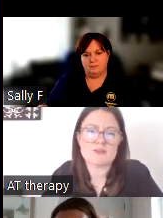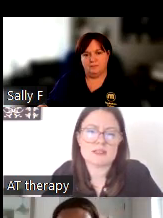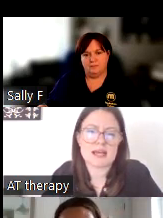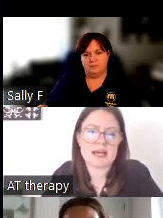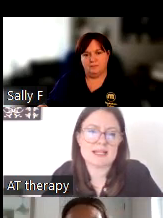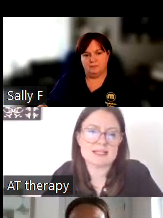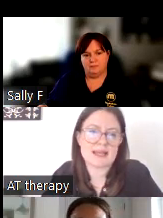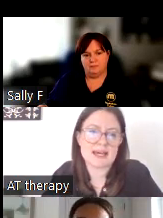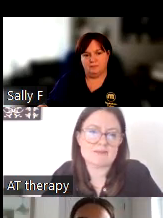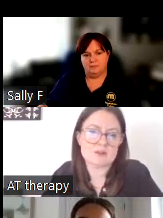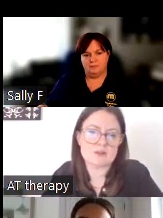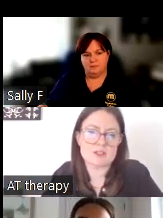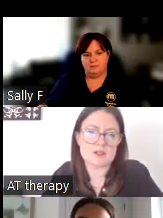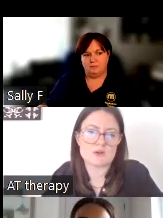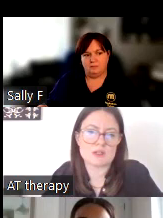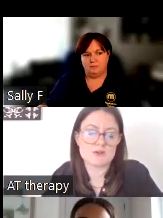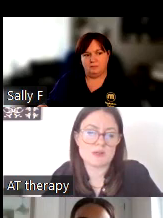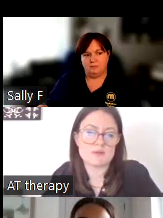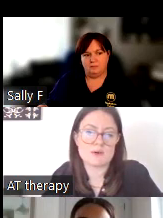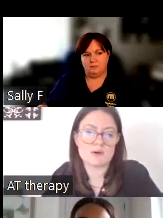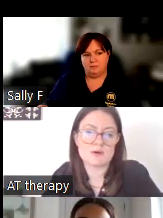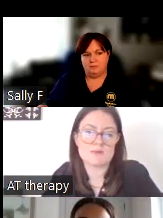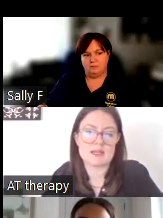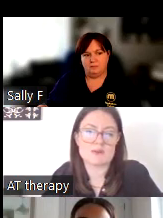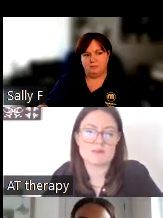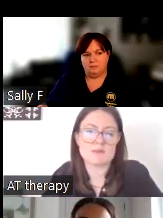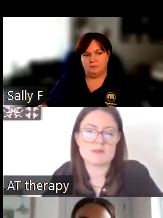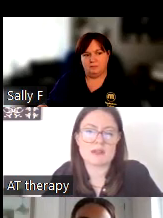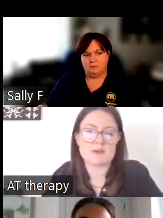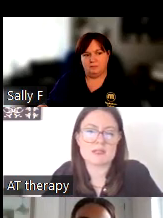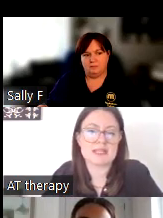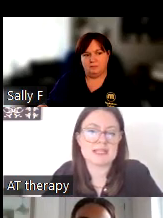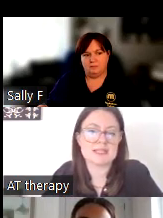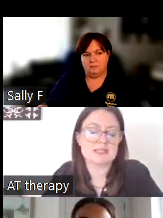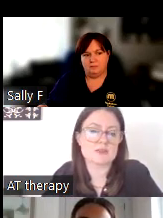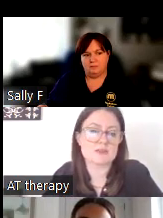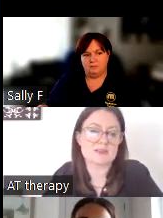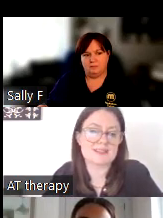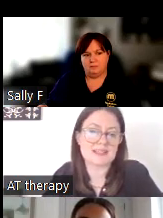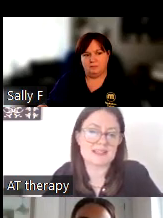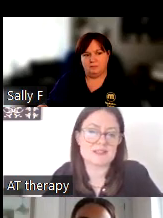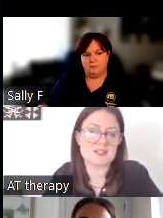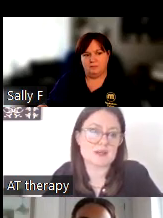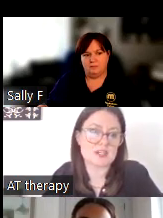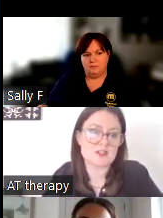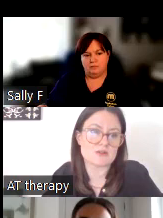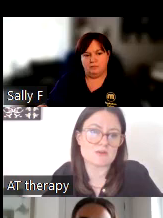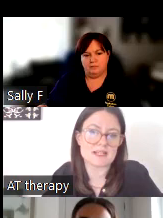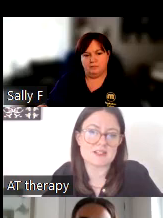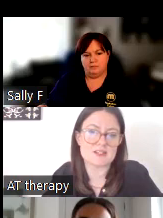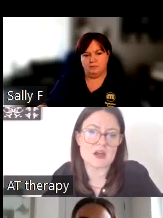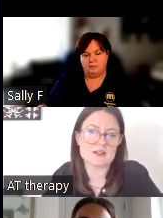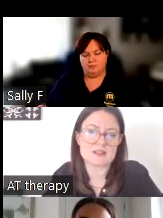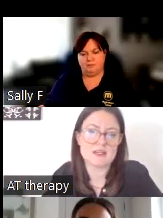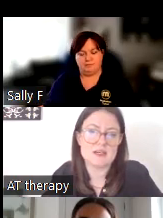and it covers signs that, if taught to young people, might equip them with the language they need to discuss sensitive situations or